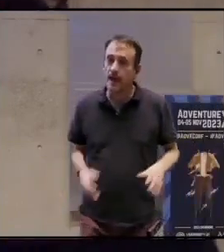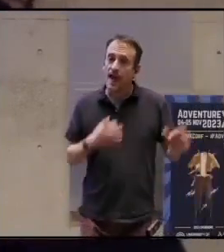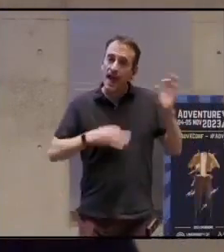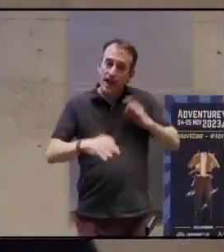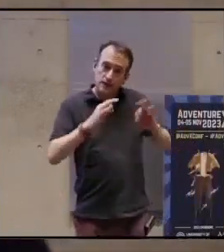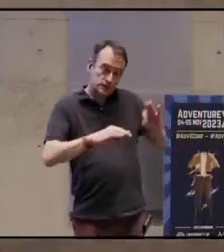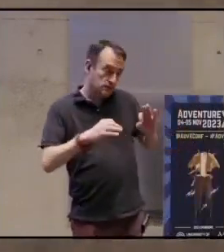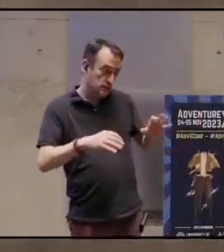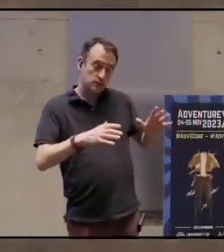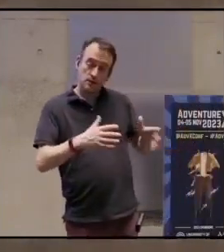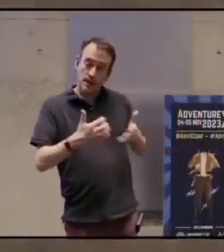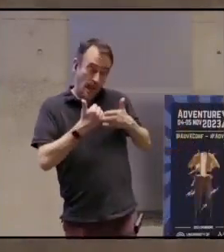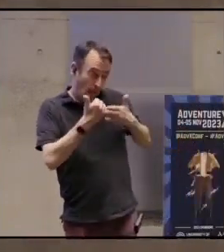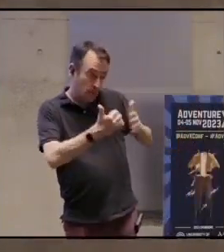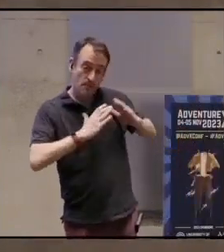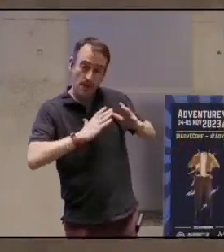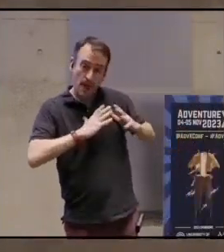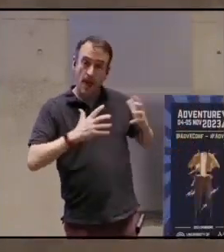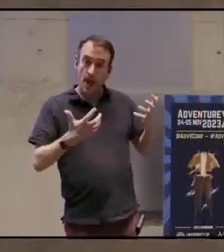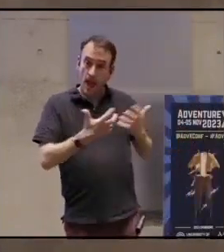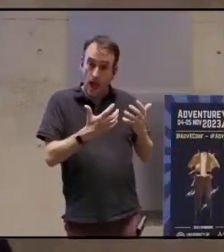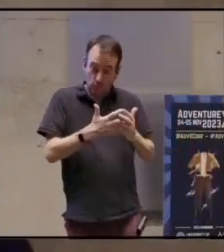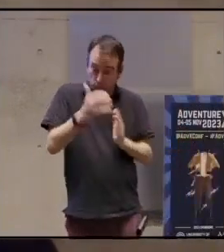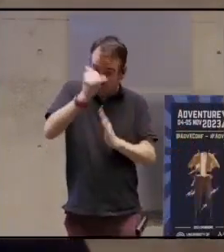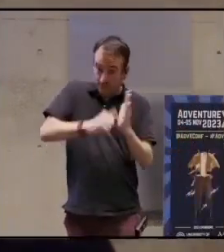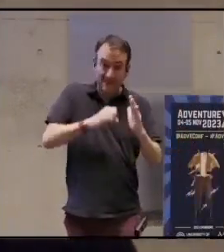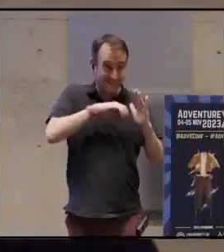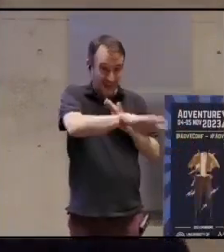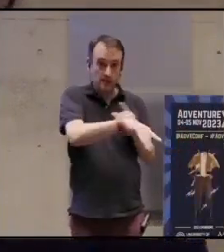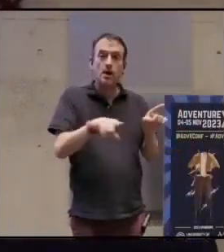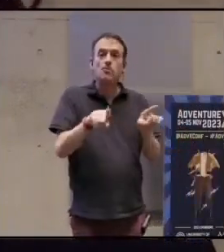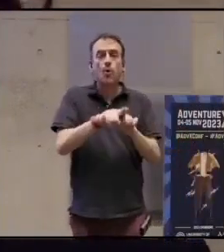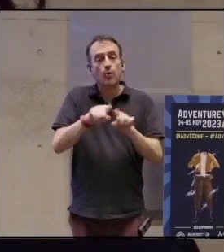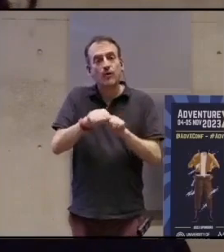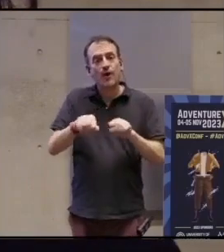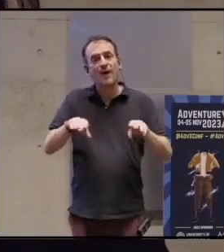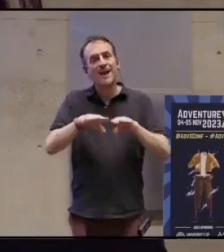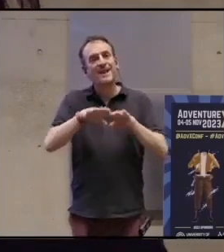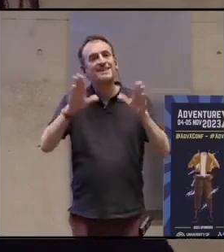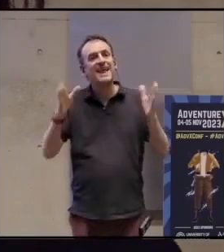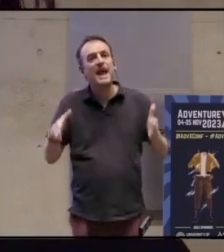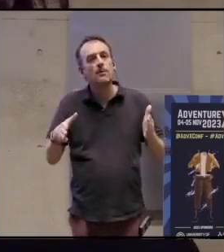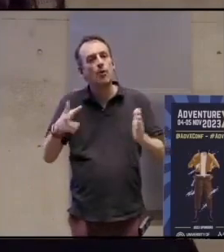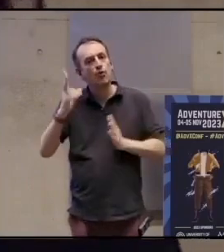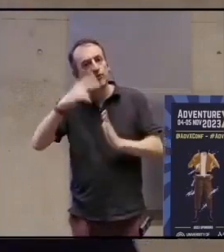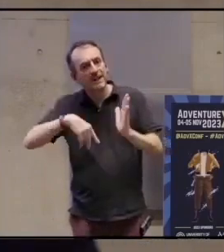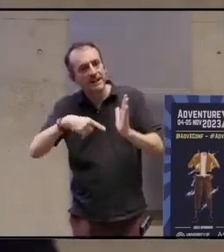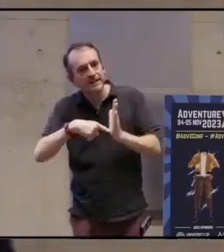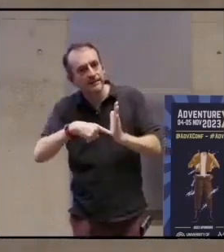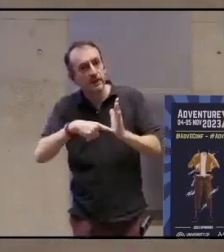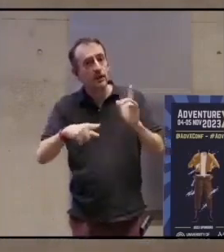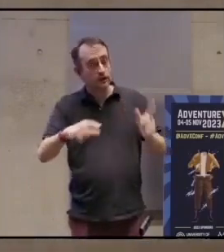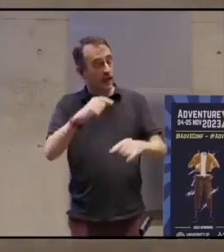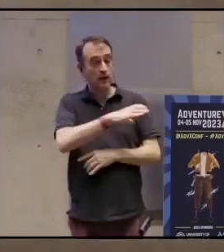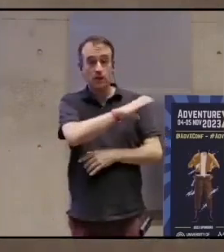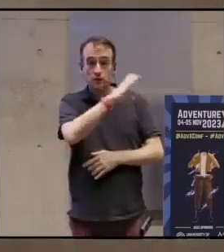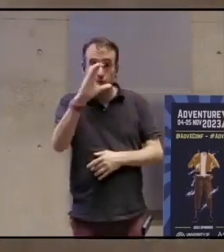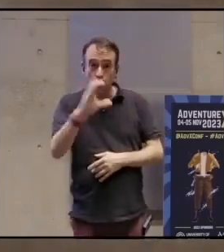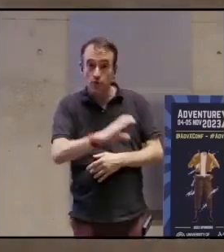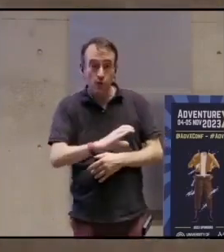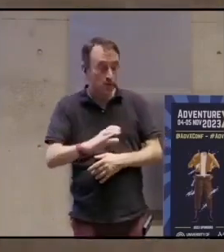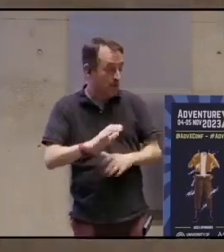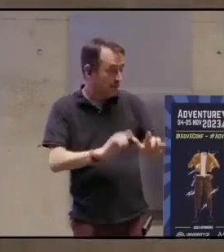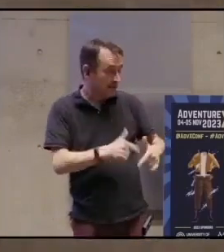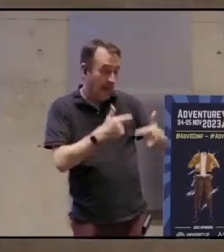reads, having an onboarding session that's just over a Zoom call, not in the expensive studio. Pay them for their time, to be clear,